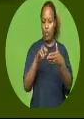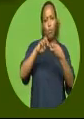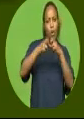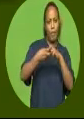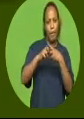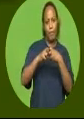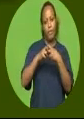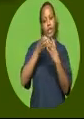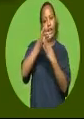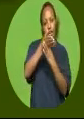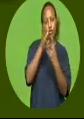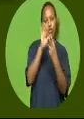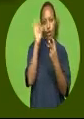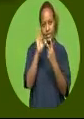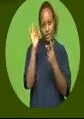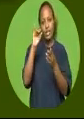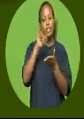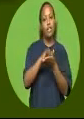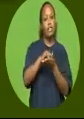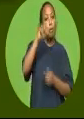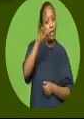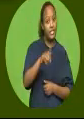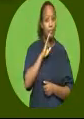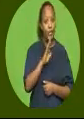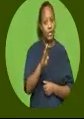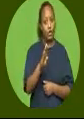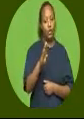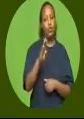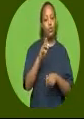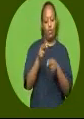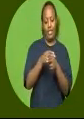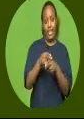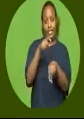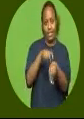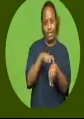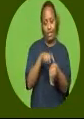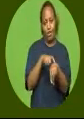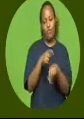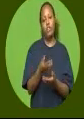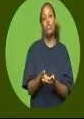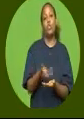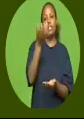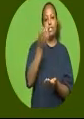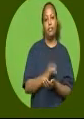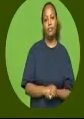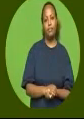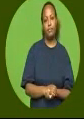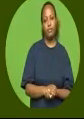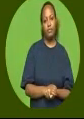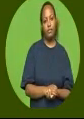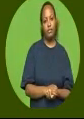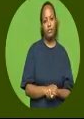must be made due to scarcity of resources. It examines how the